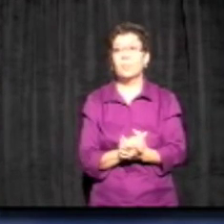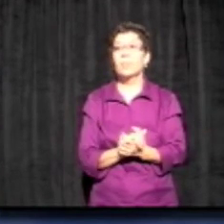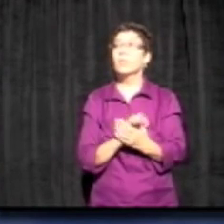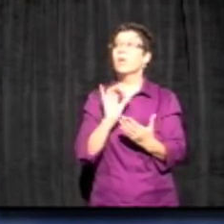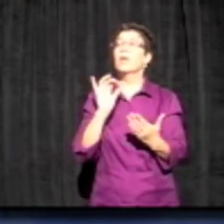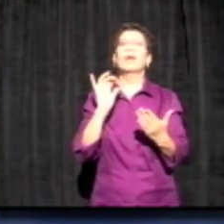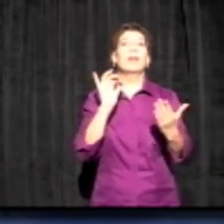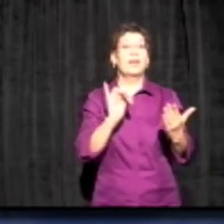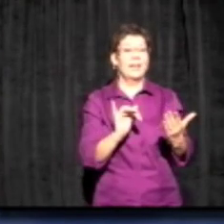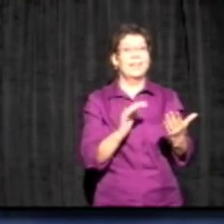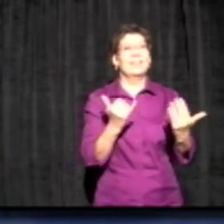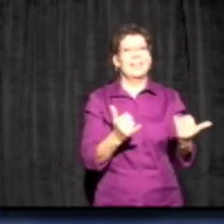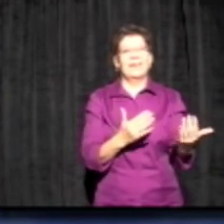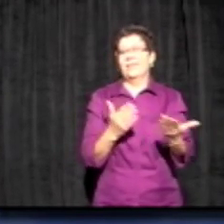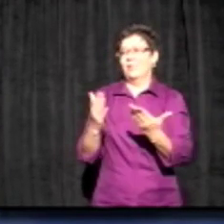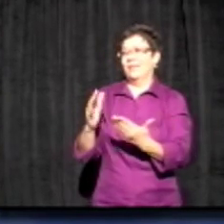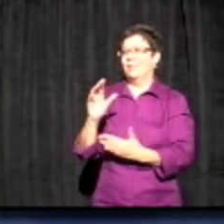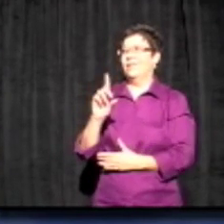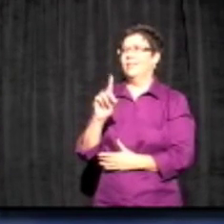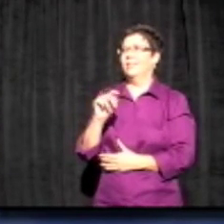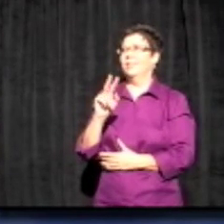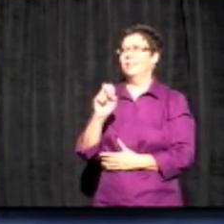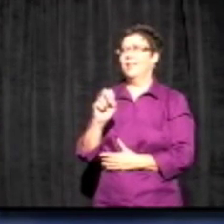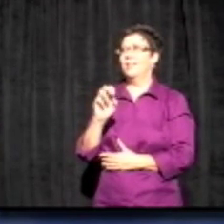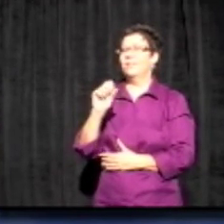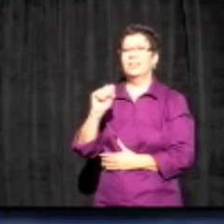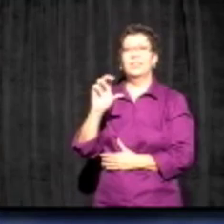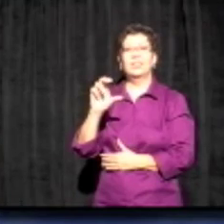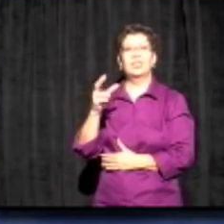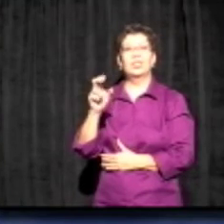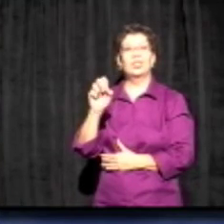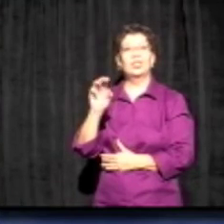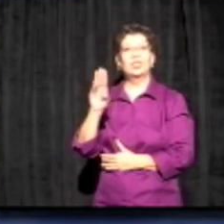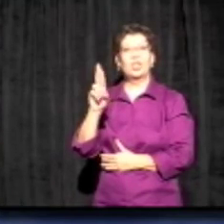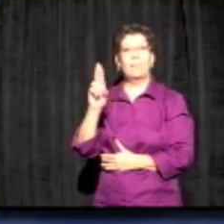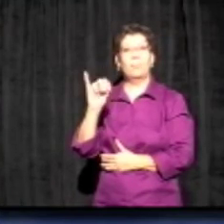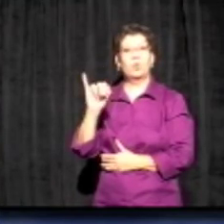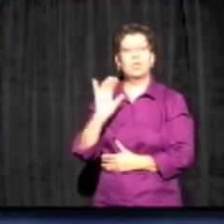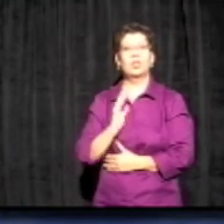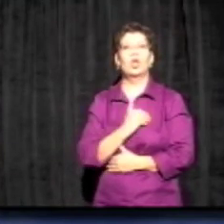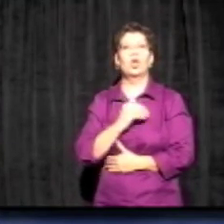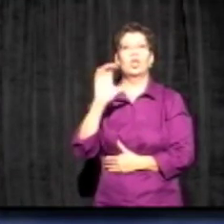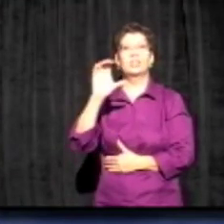that, I'd like to turn it over to Dave Schembri, our Chief Executive Officer. Thank you.